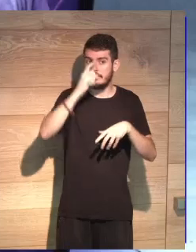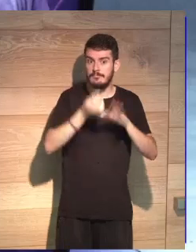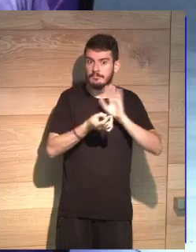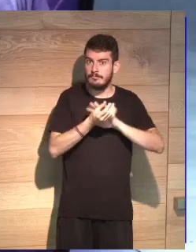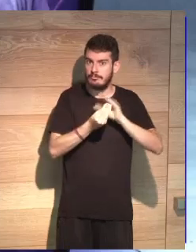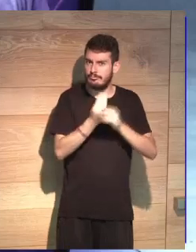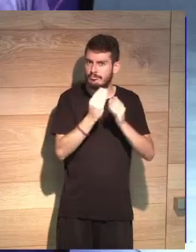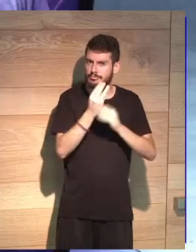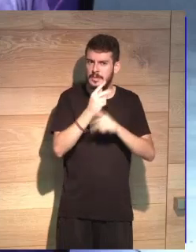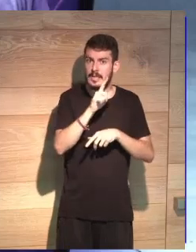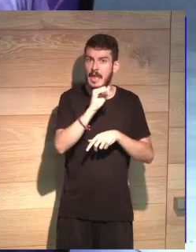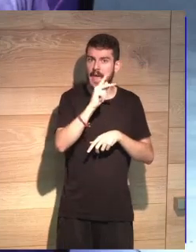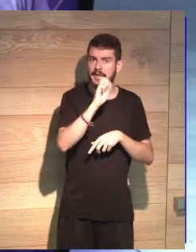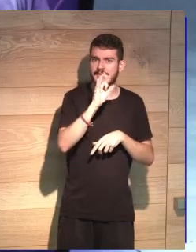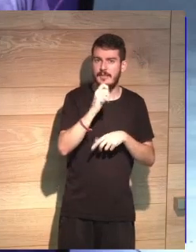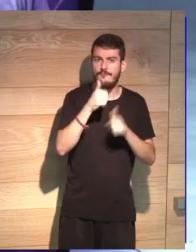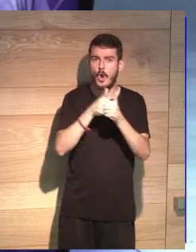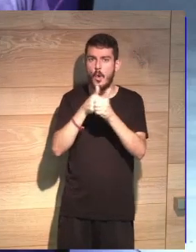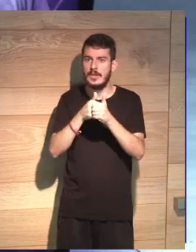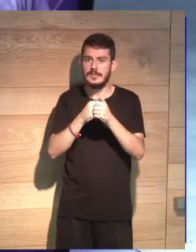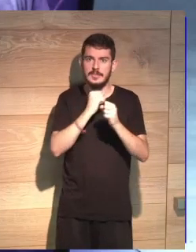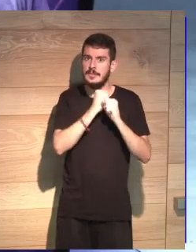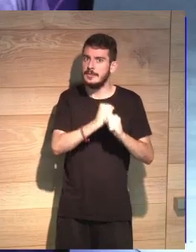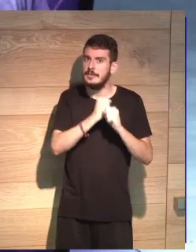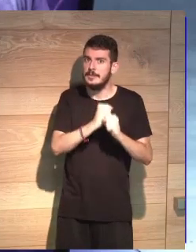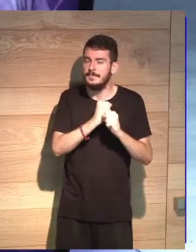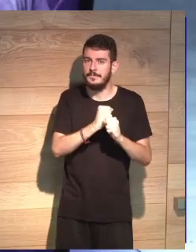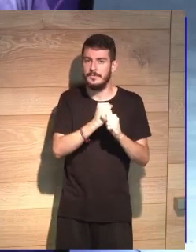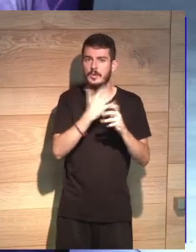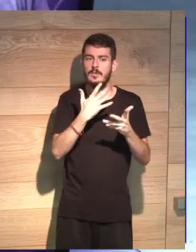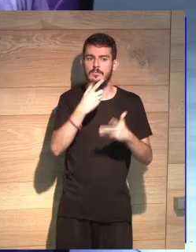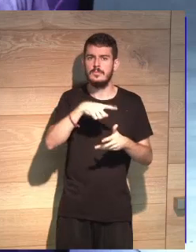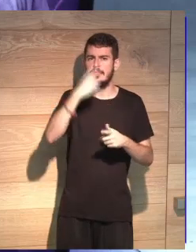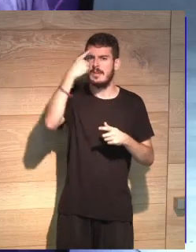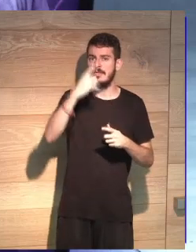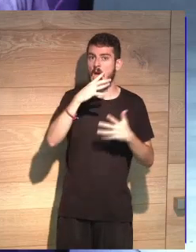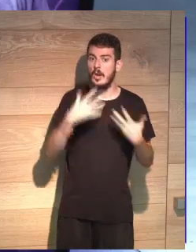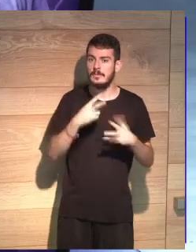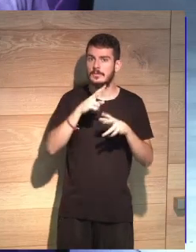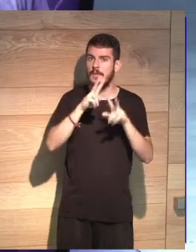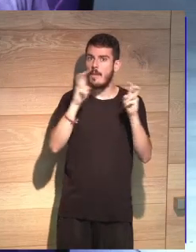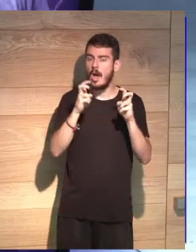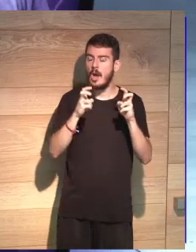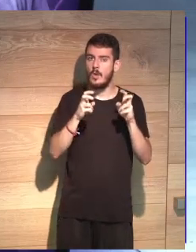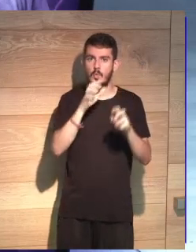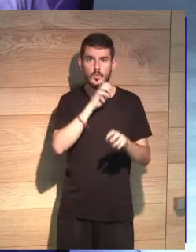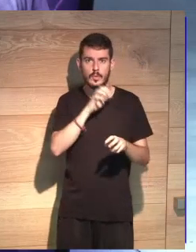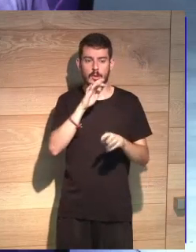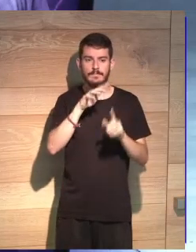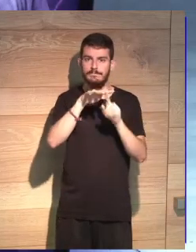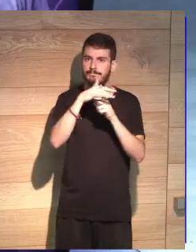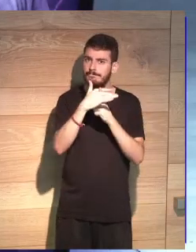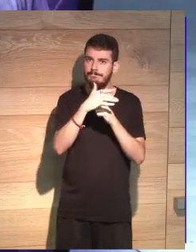followers. So I'm interested in the processes by which these dopamine levels make